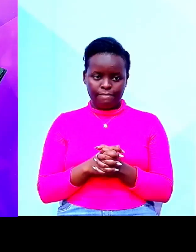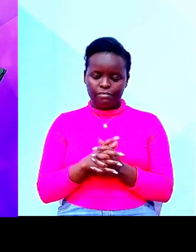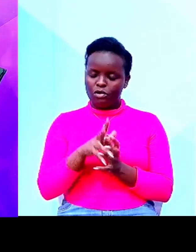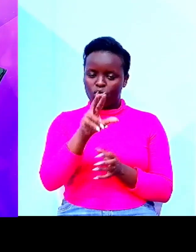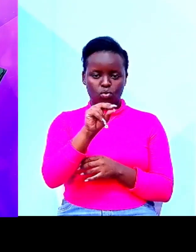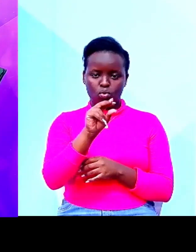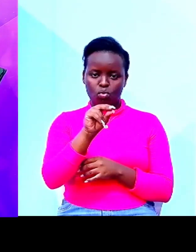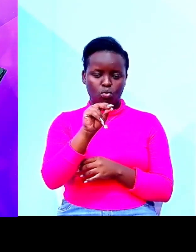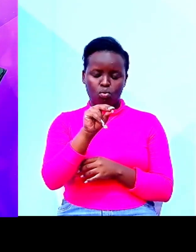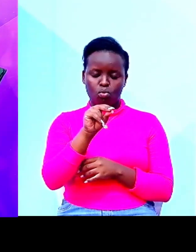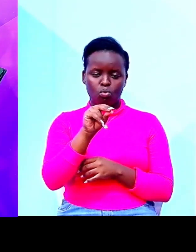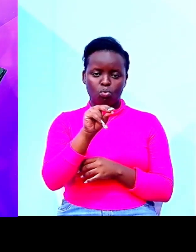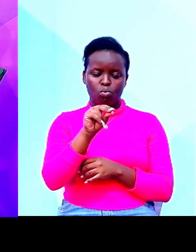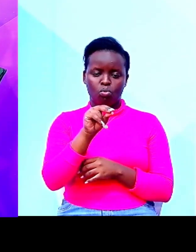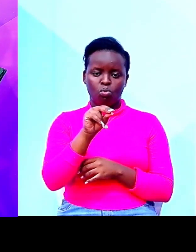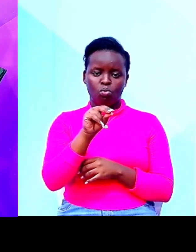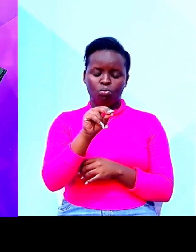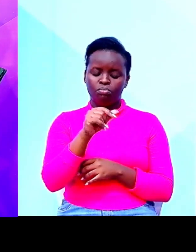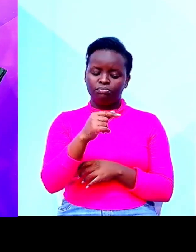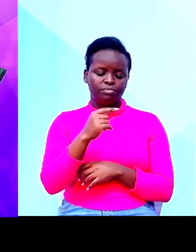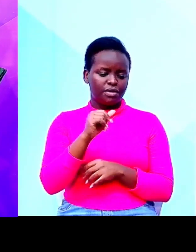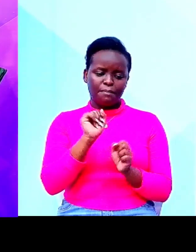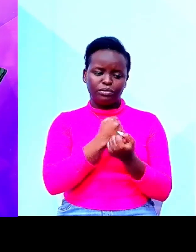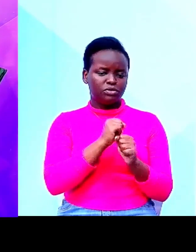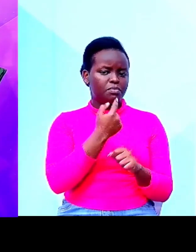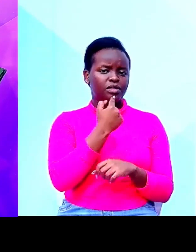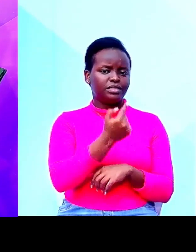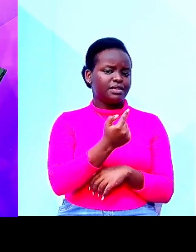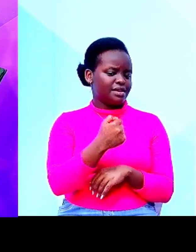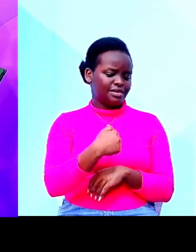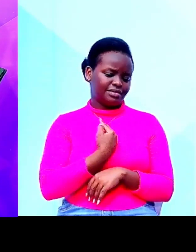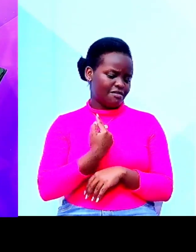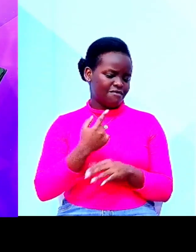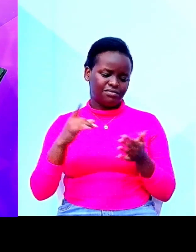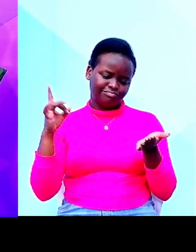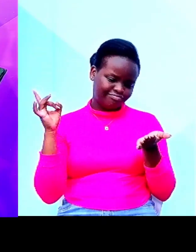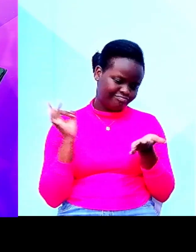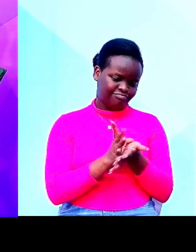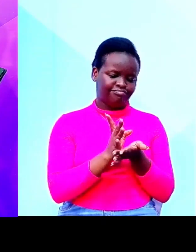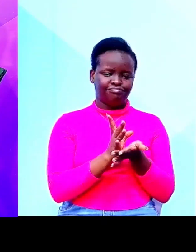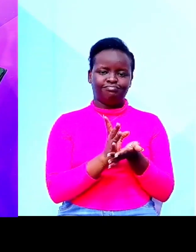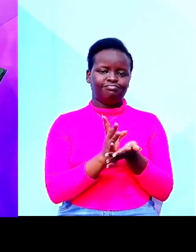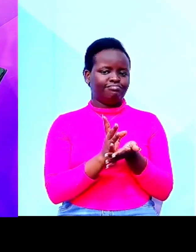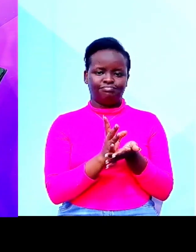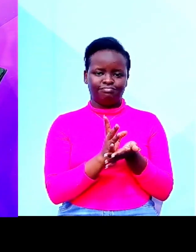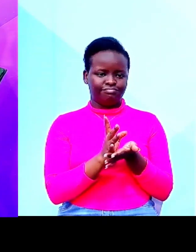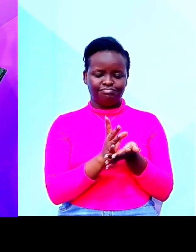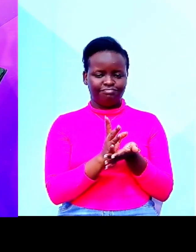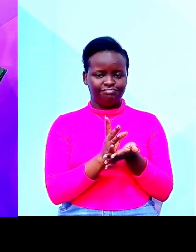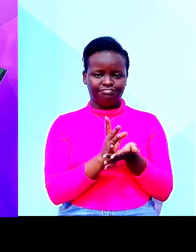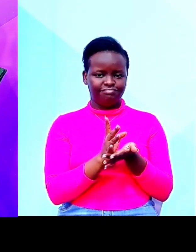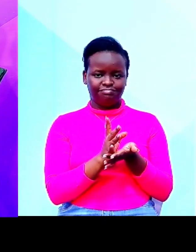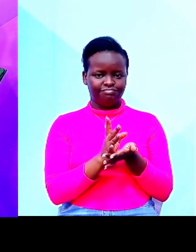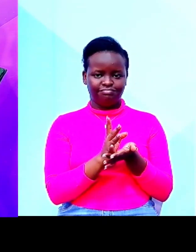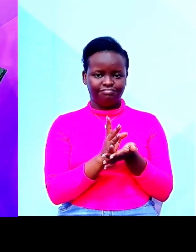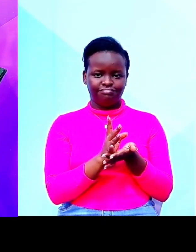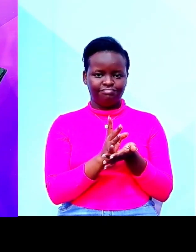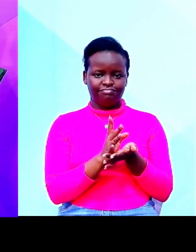No, I cannot say that I was kicked or